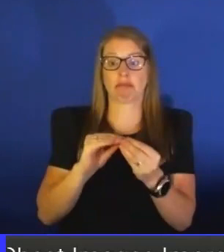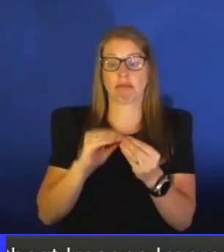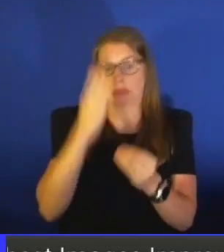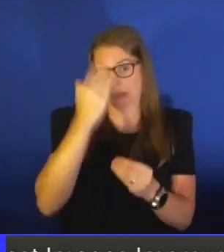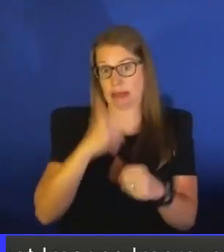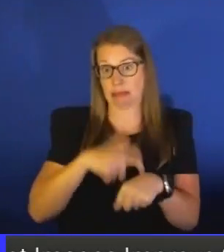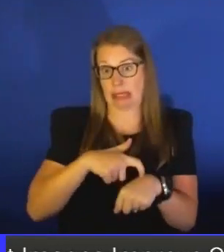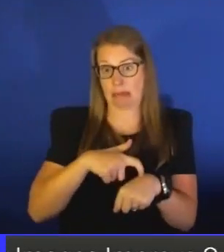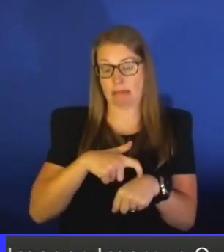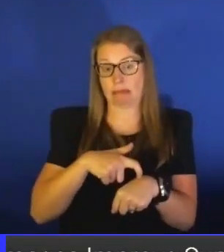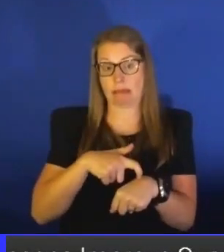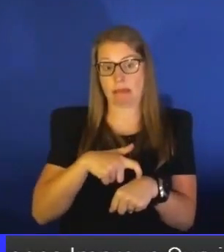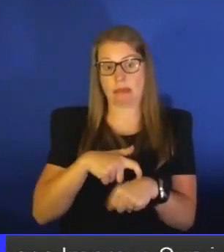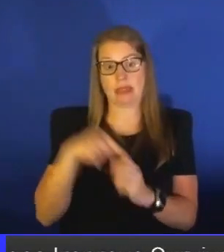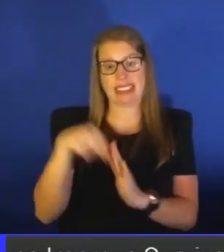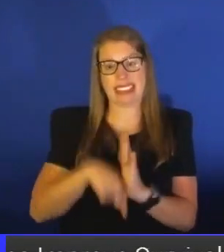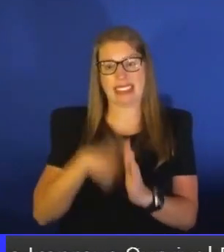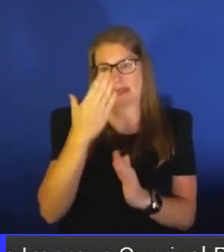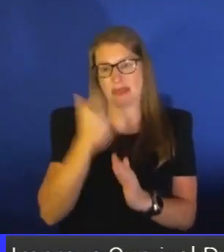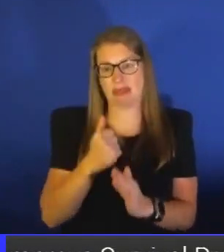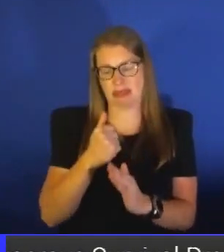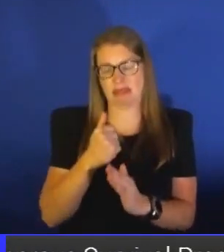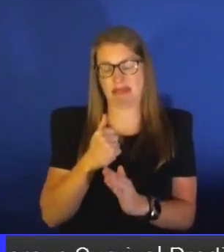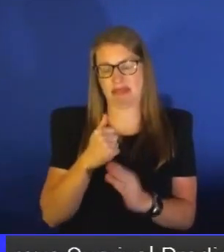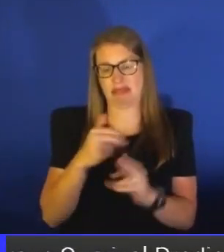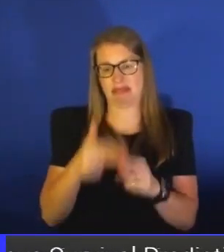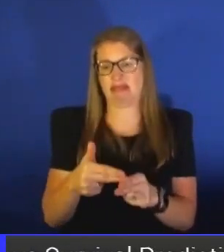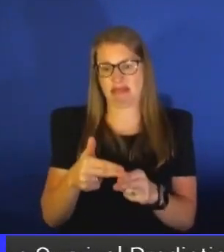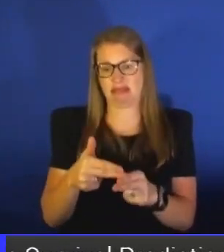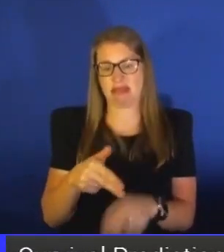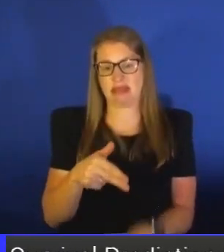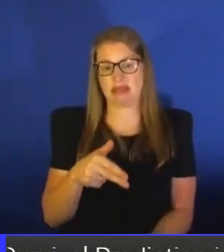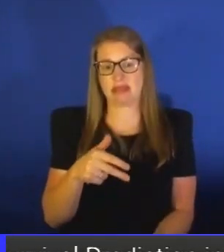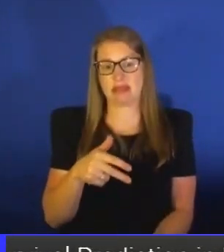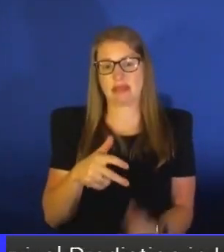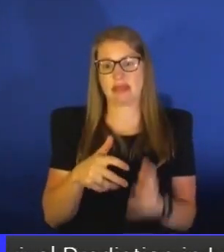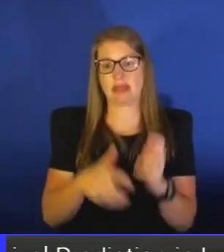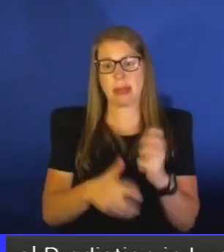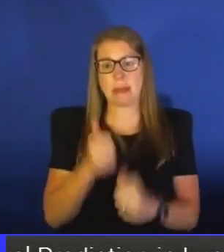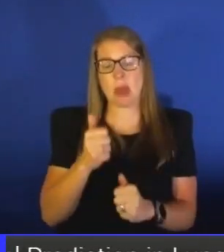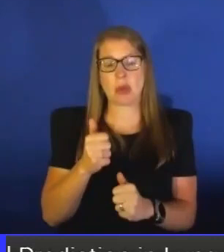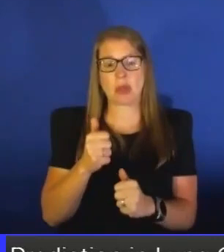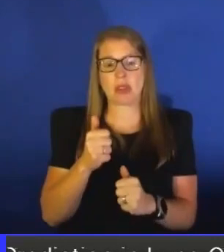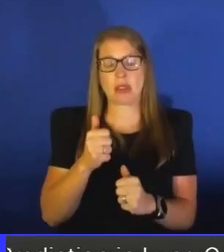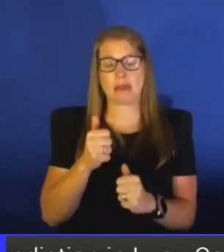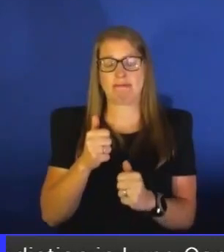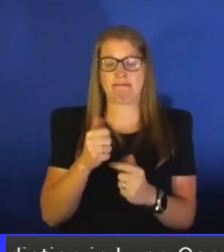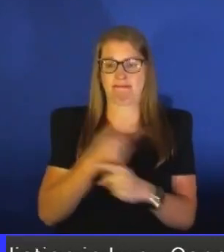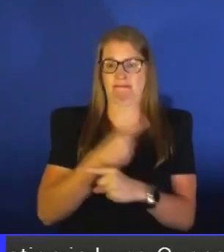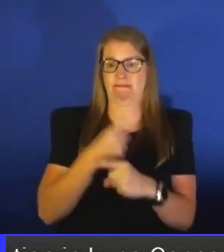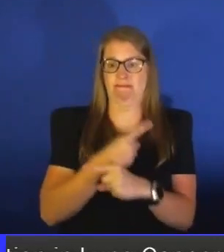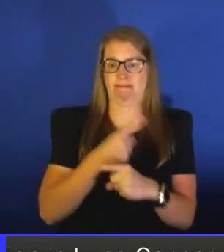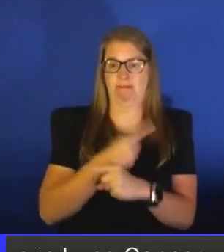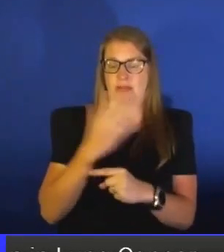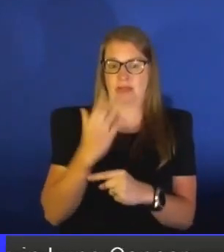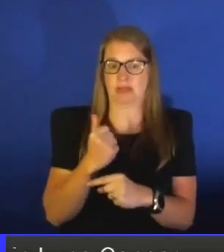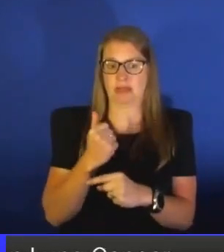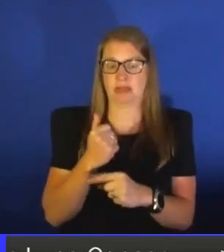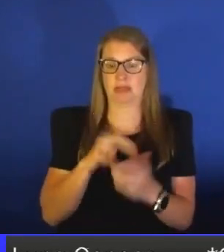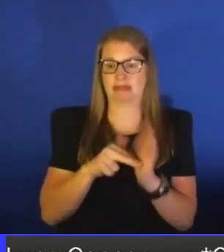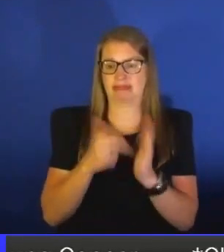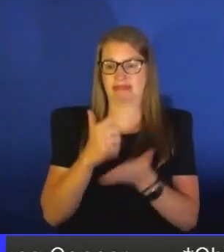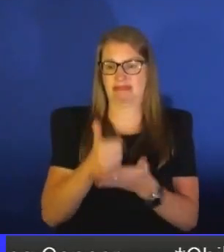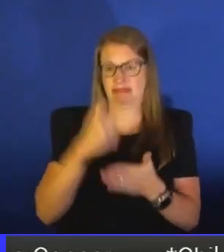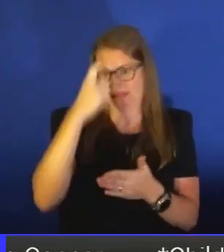with this kind of deep sleep or slow wave sleep was the most restorative stage of sleep. In reality, as we get older, we lose